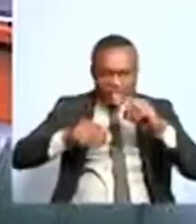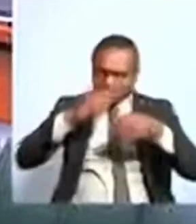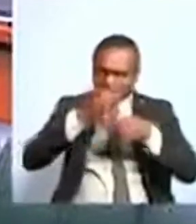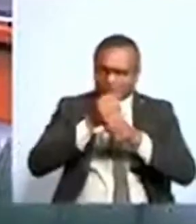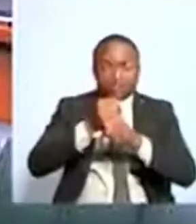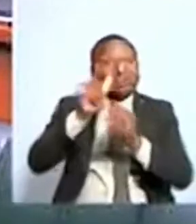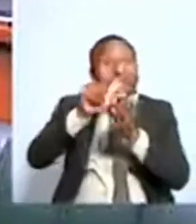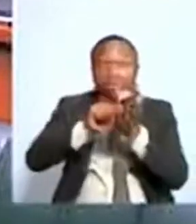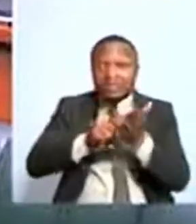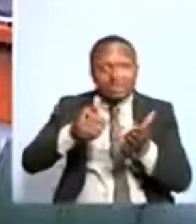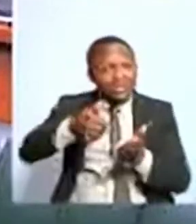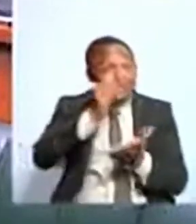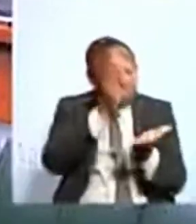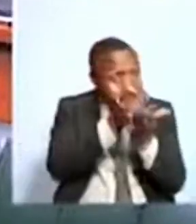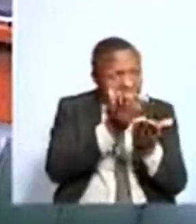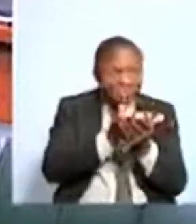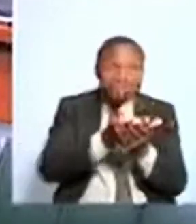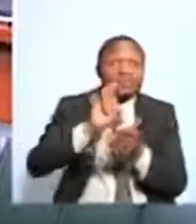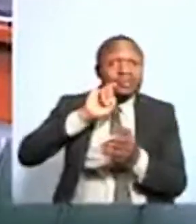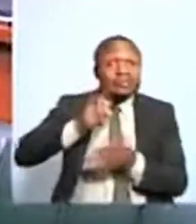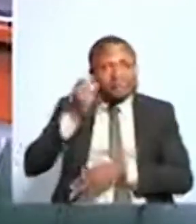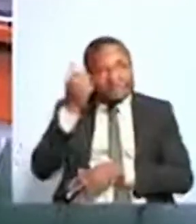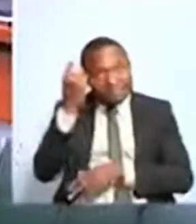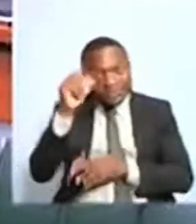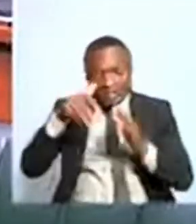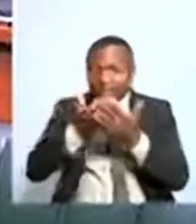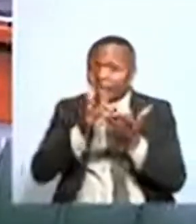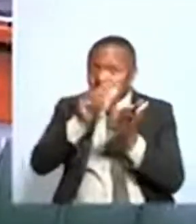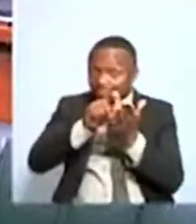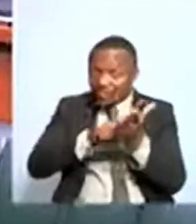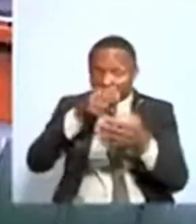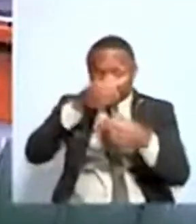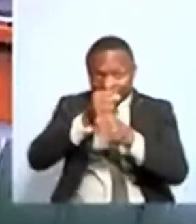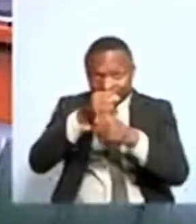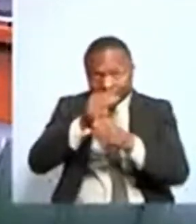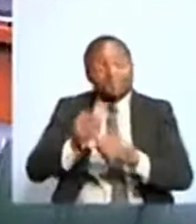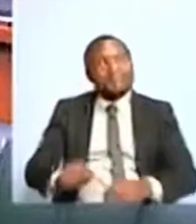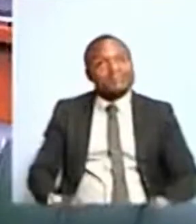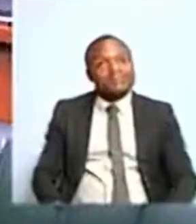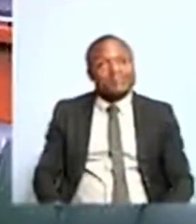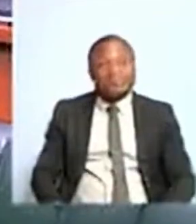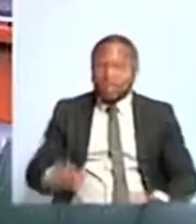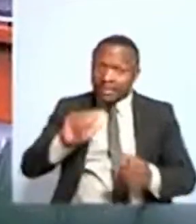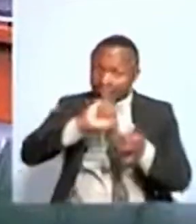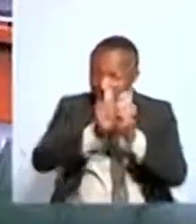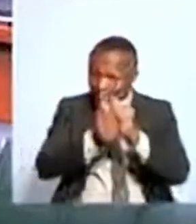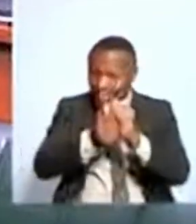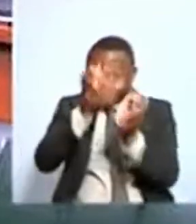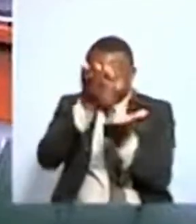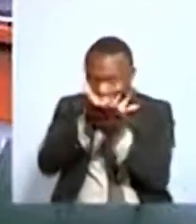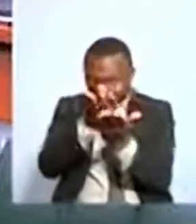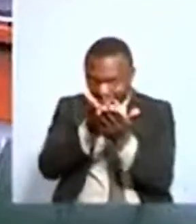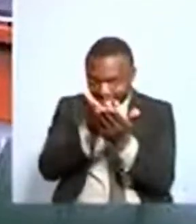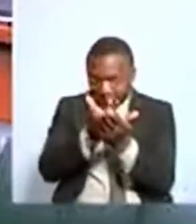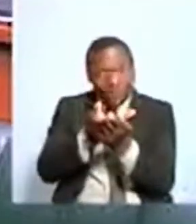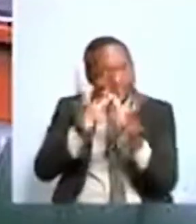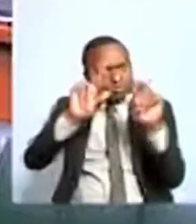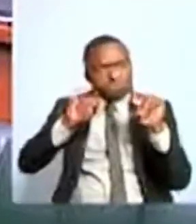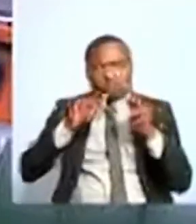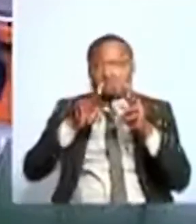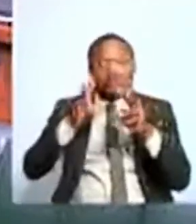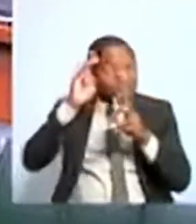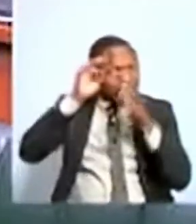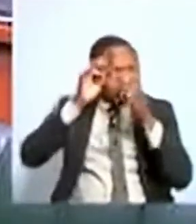made a proposal. We need to understand how the law is made. An amendment is a proposal, and there is no way the